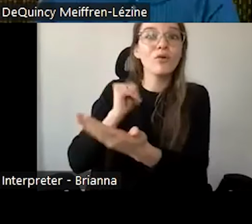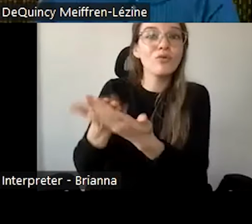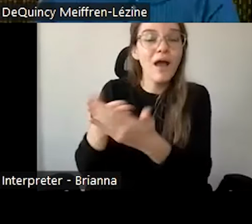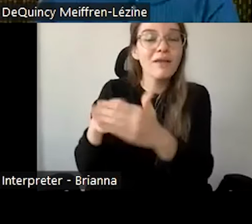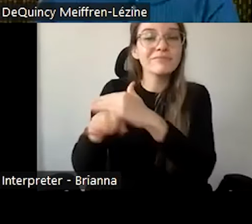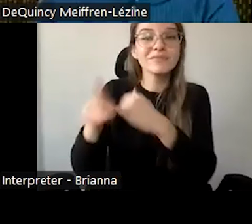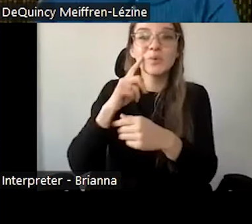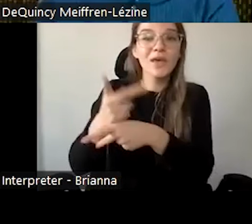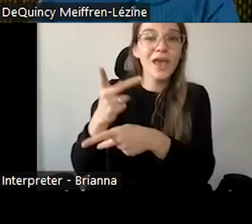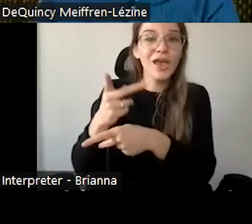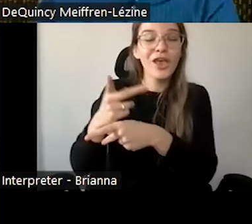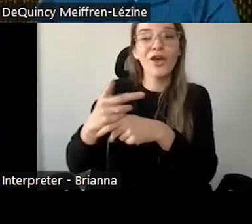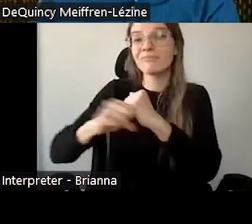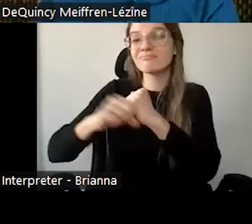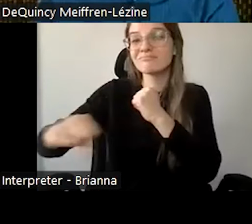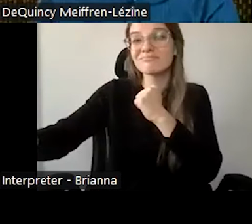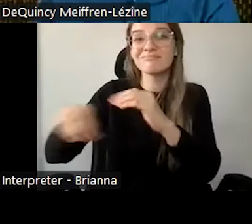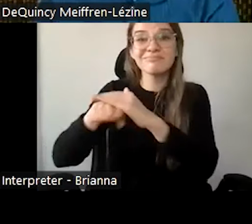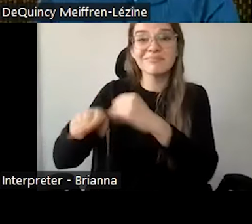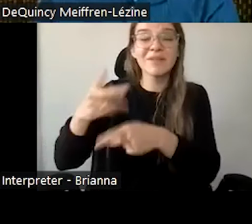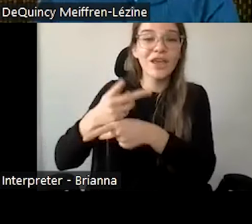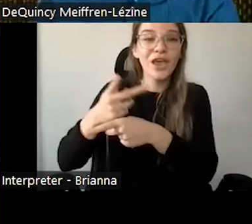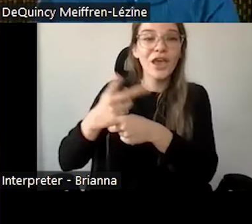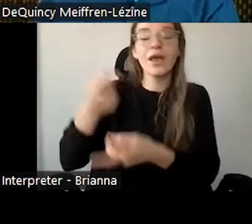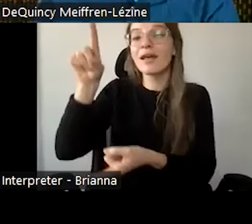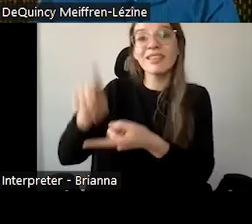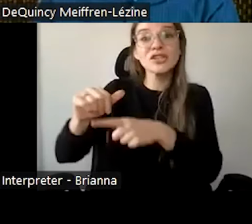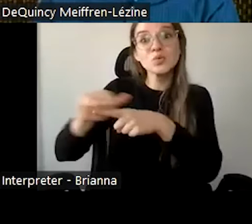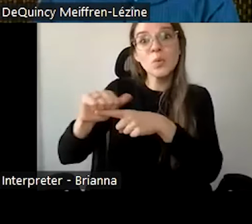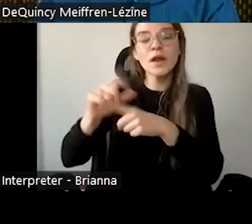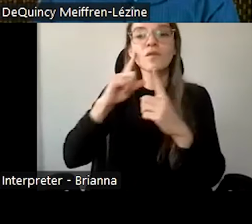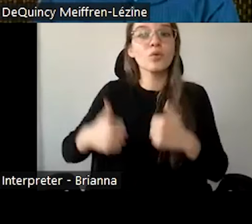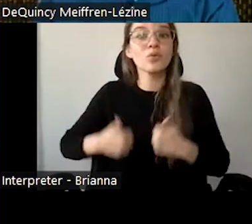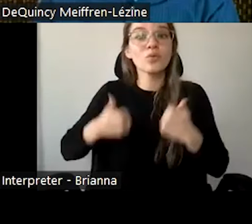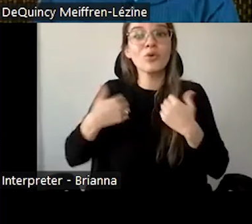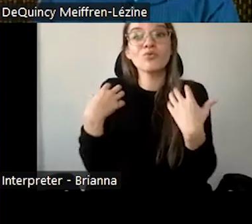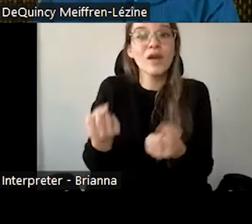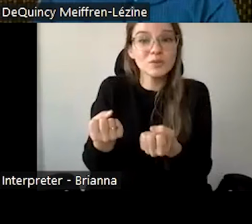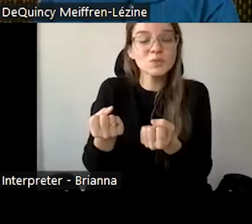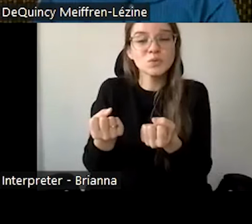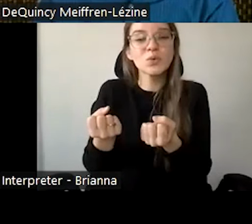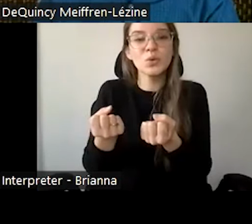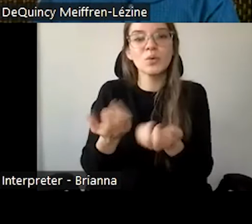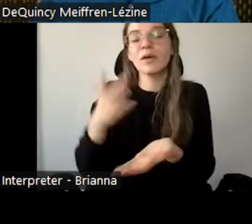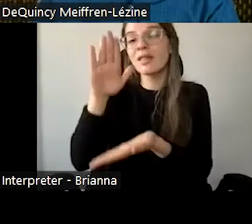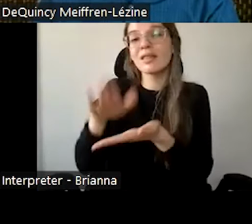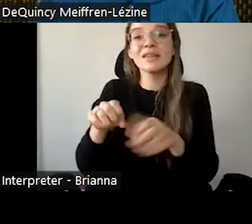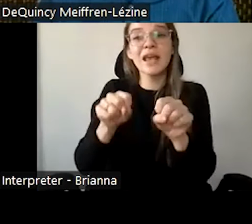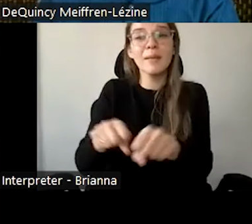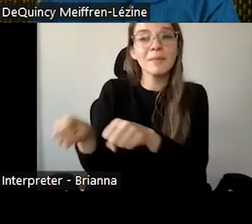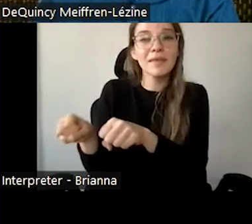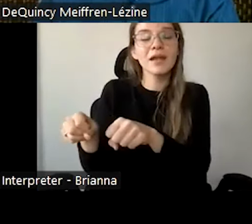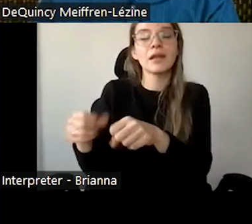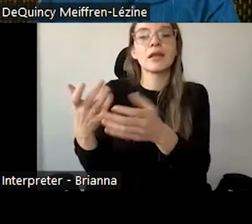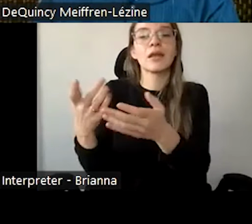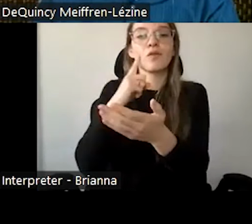somewhere where the people have less training about how to do rescue, or they have less capability to get